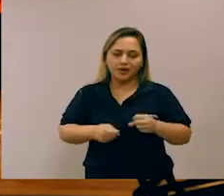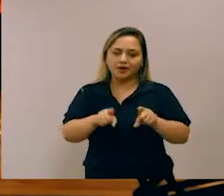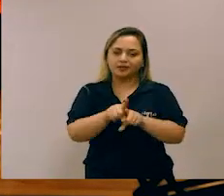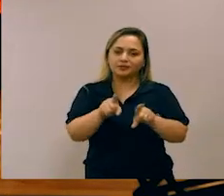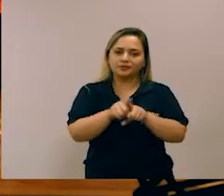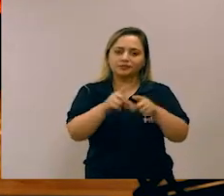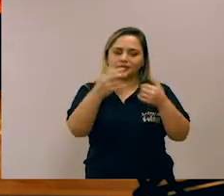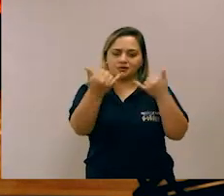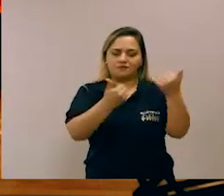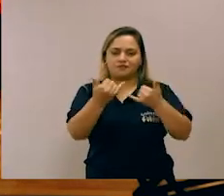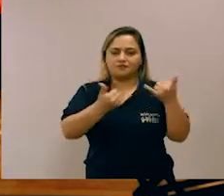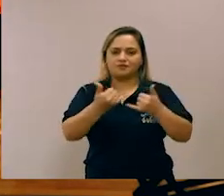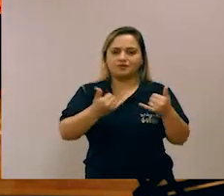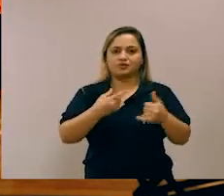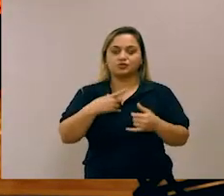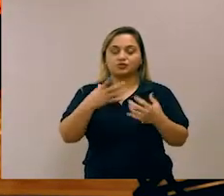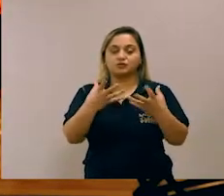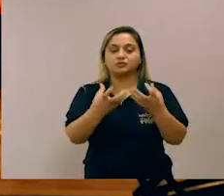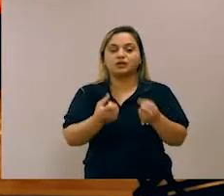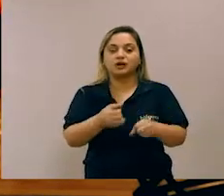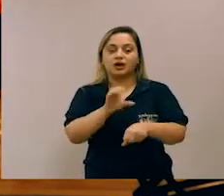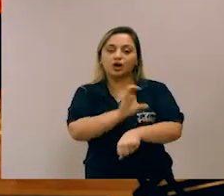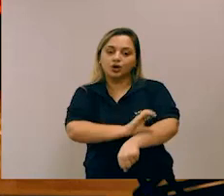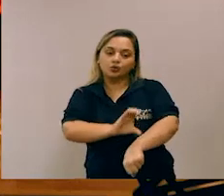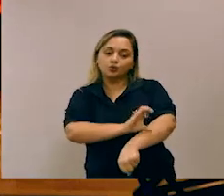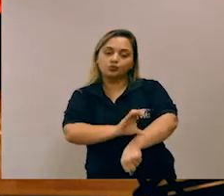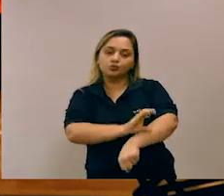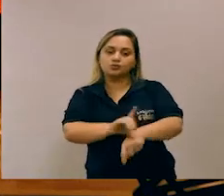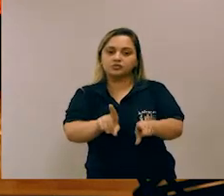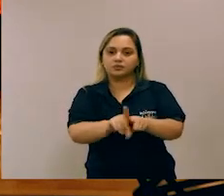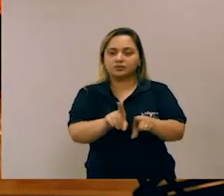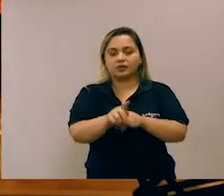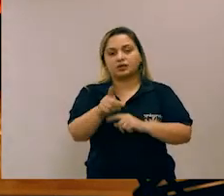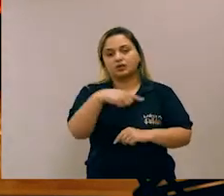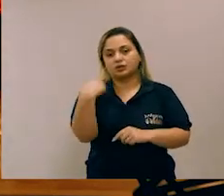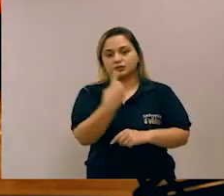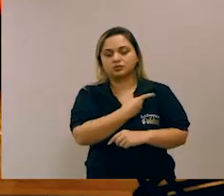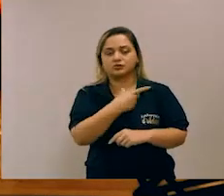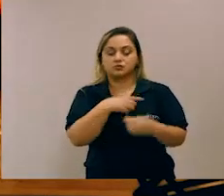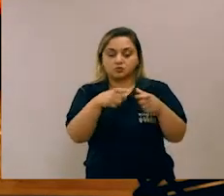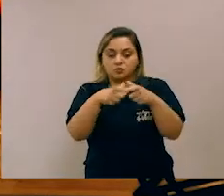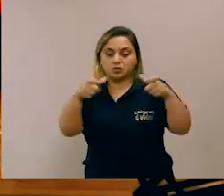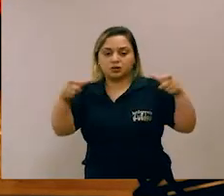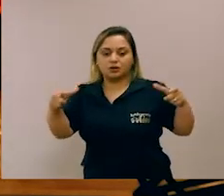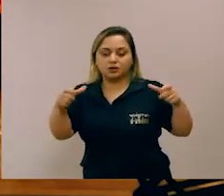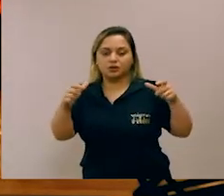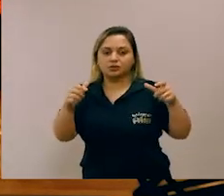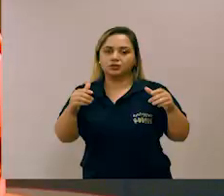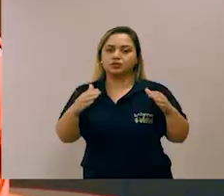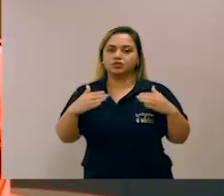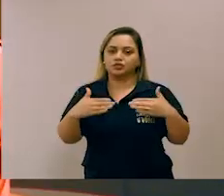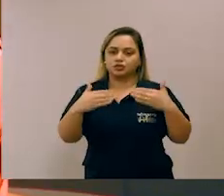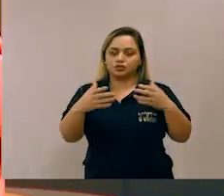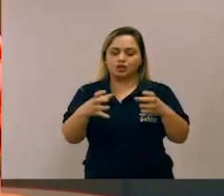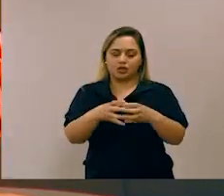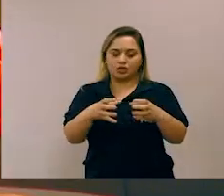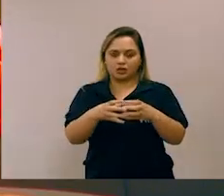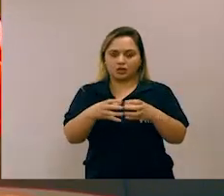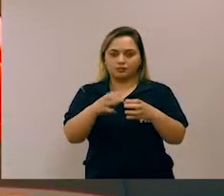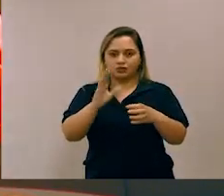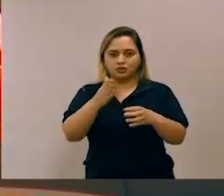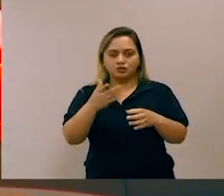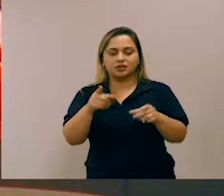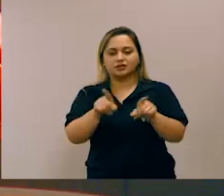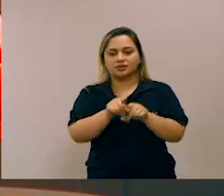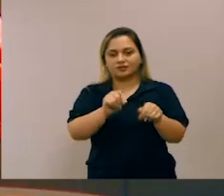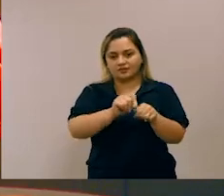so are you going to replicate this? Well, we have a huge committee to do a